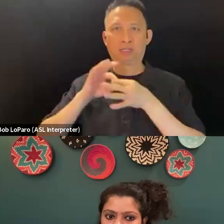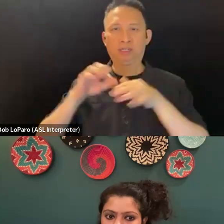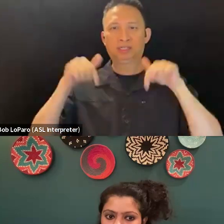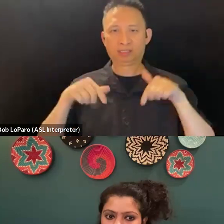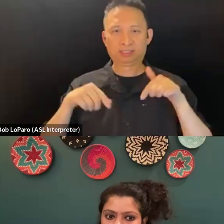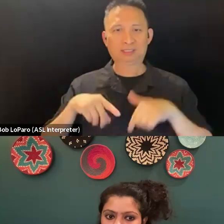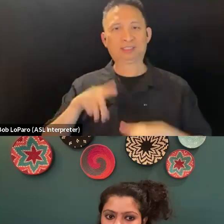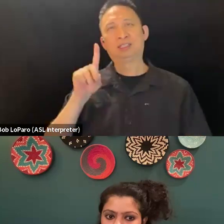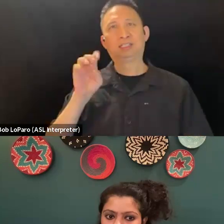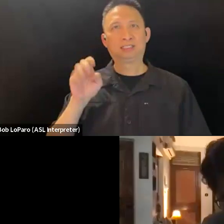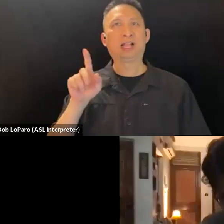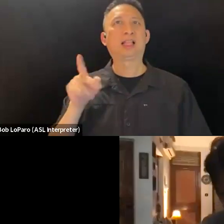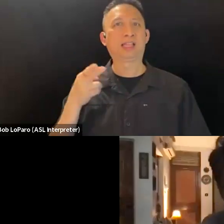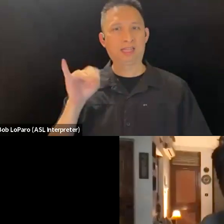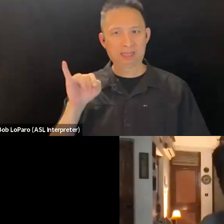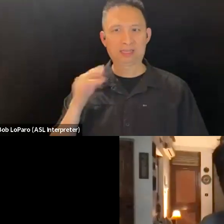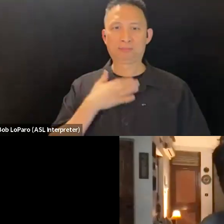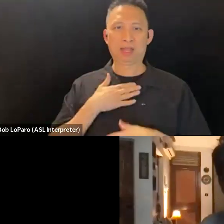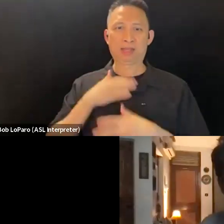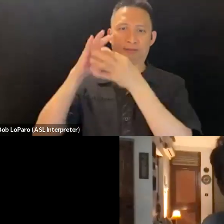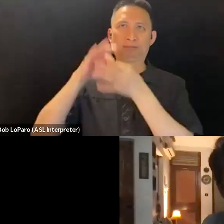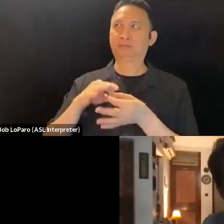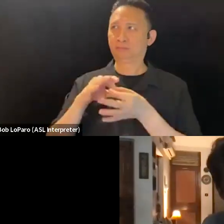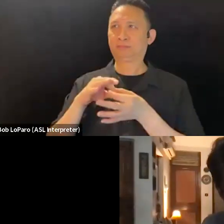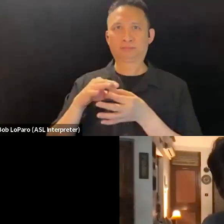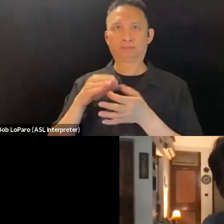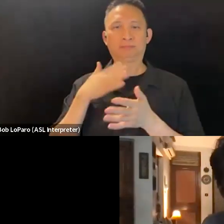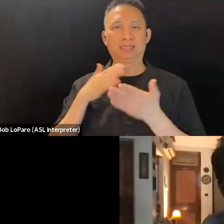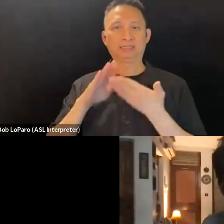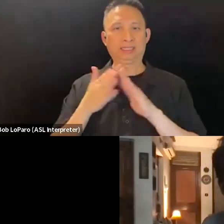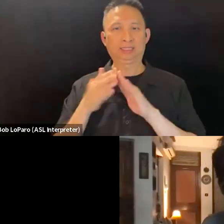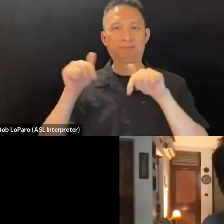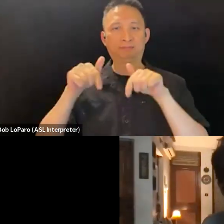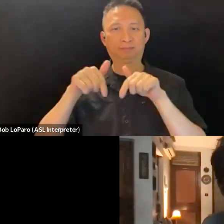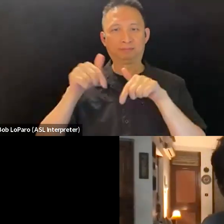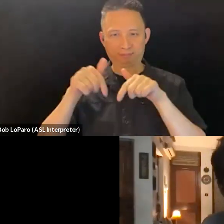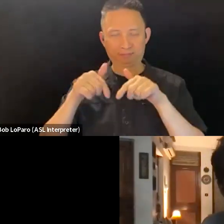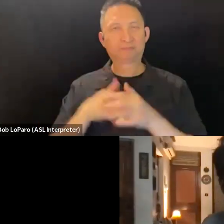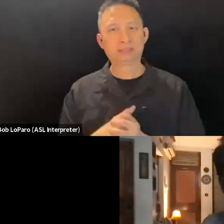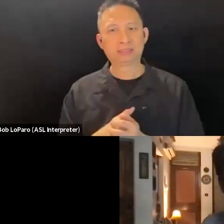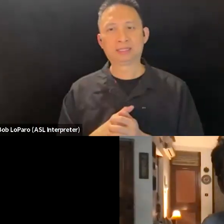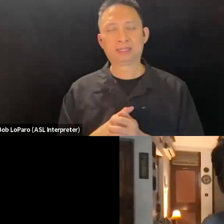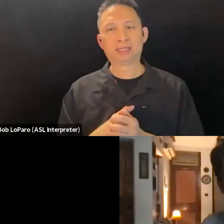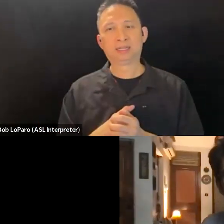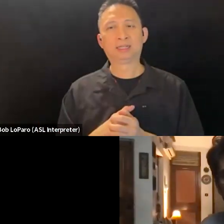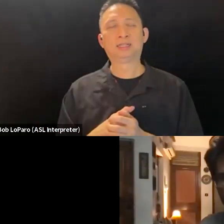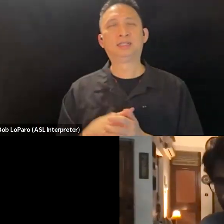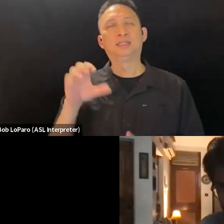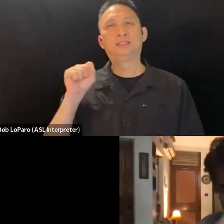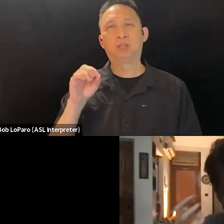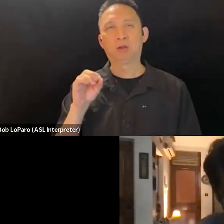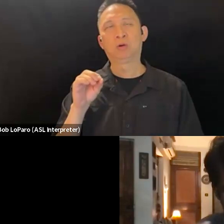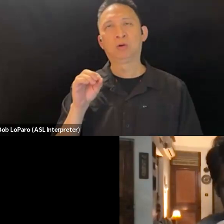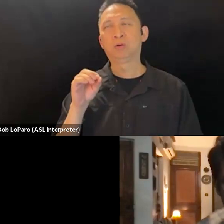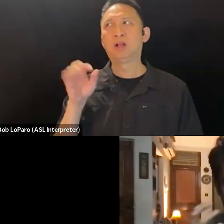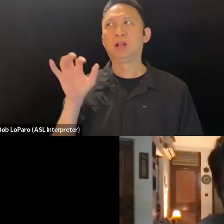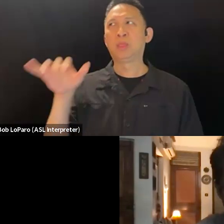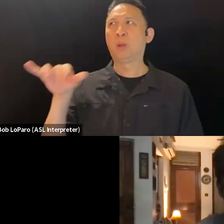emotional cardio to kind of really get into full launching when you're in the production reel cycle.